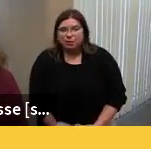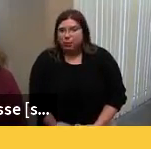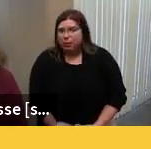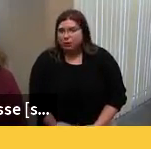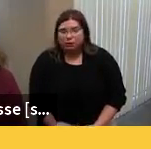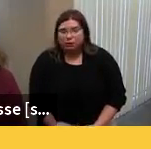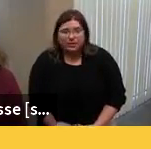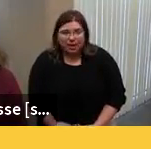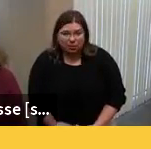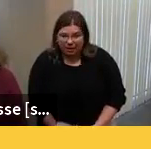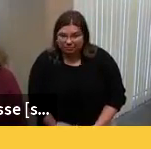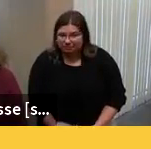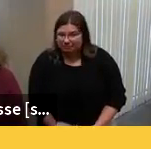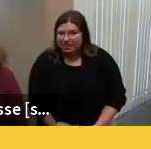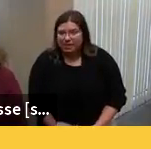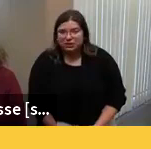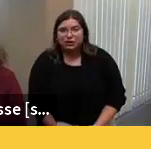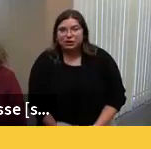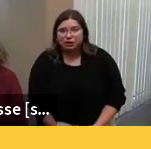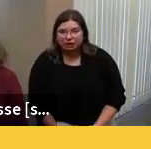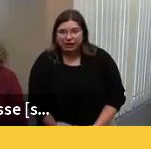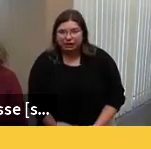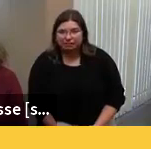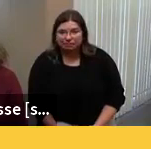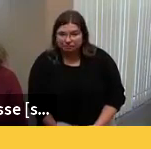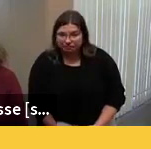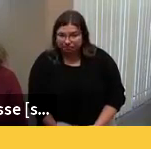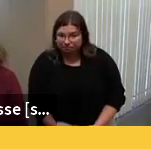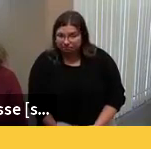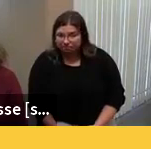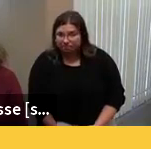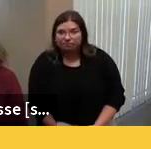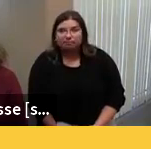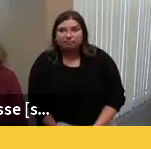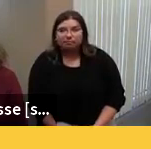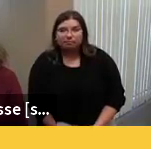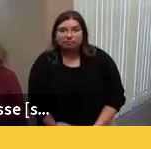They will support you from day one into your career.